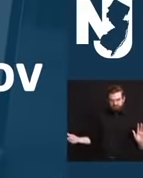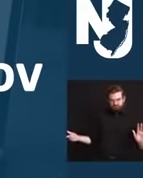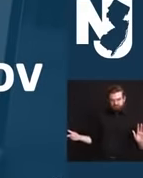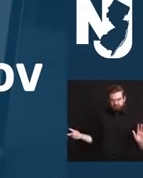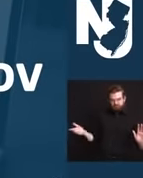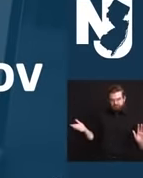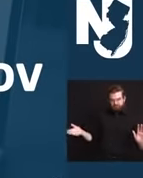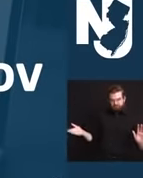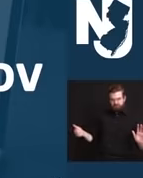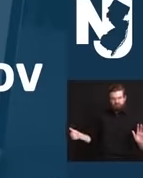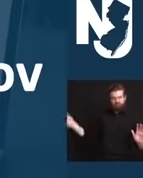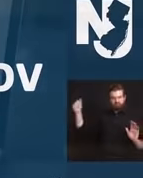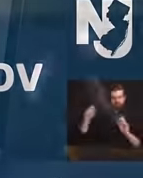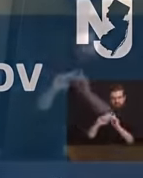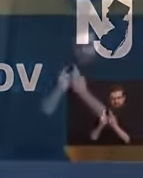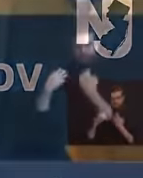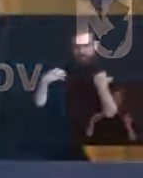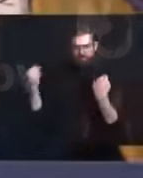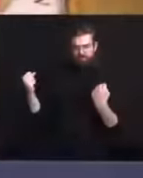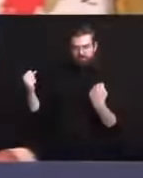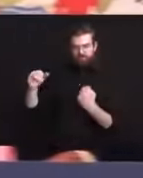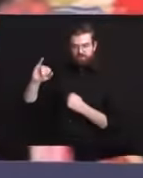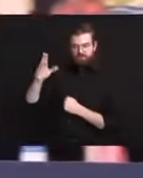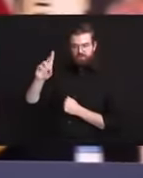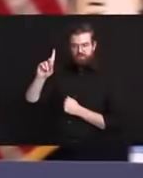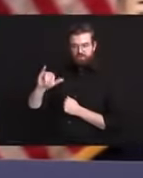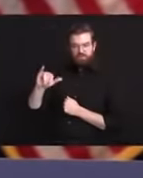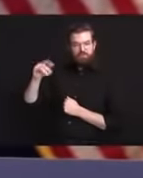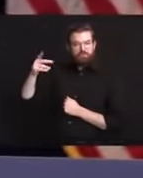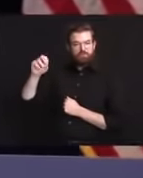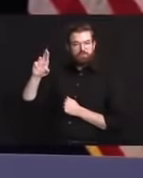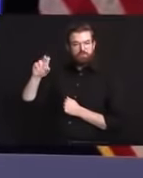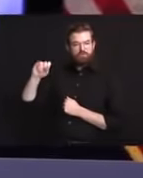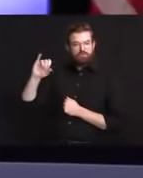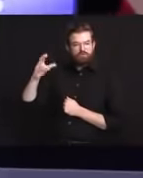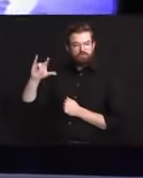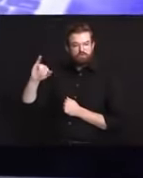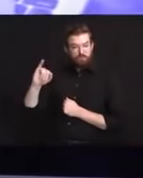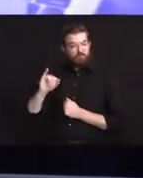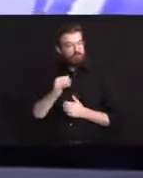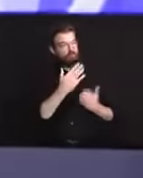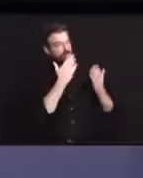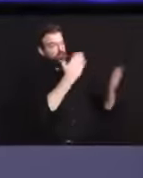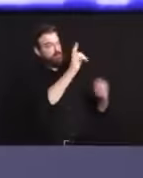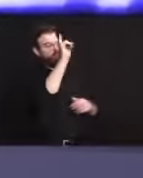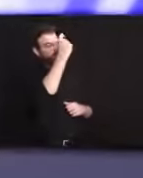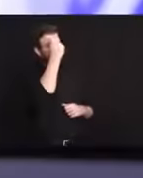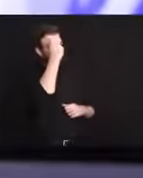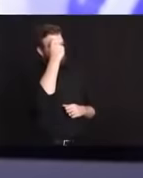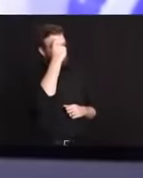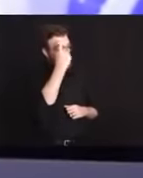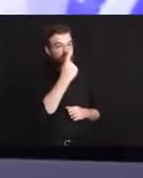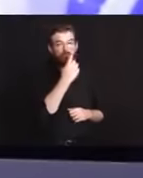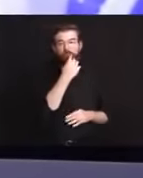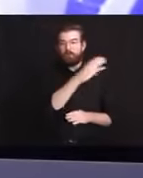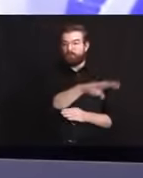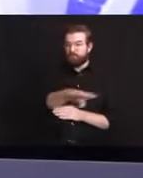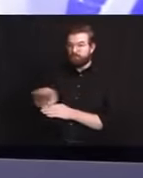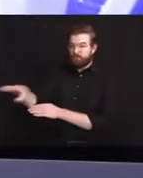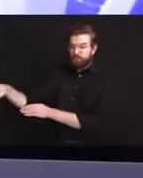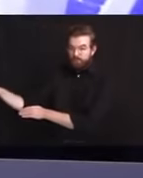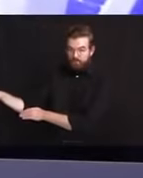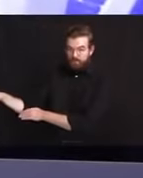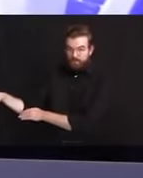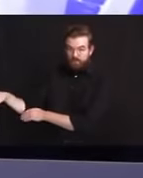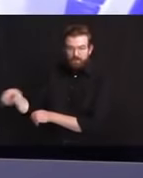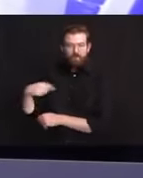of the Department of Health, Judy Persichilli. Thank you, Governor, and good afternoon. We recognize the economic realities